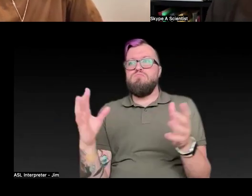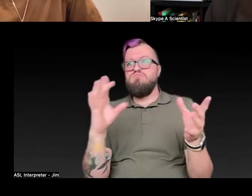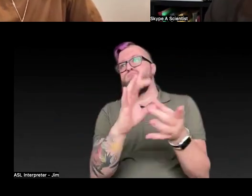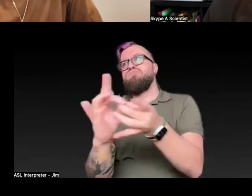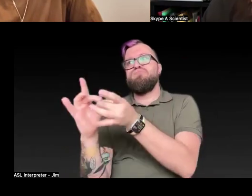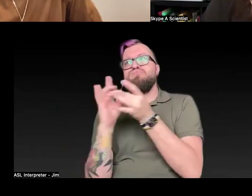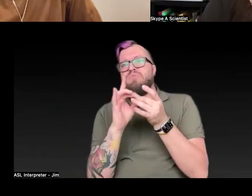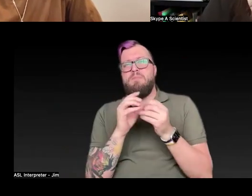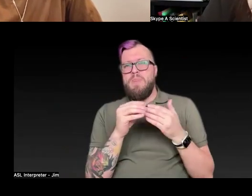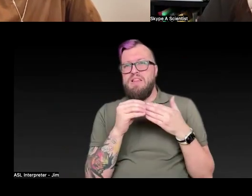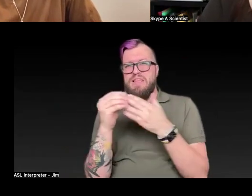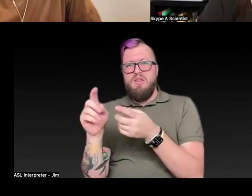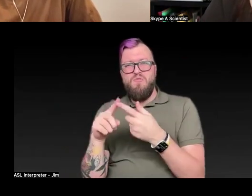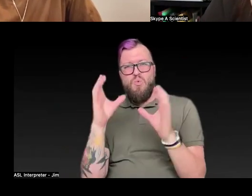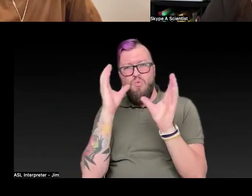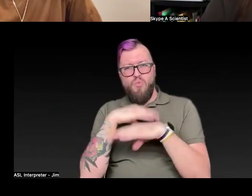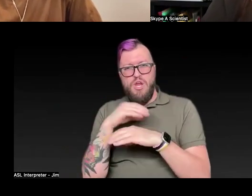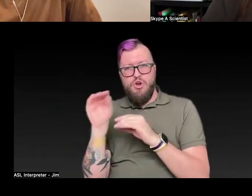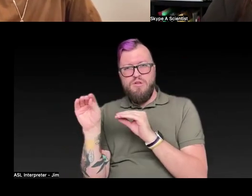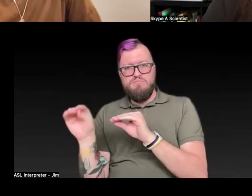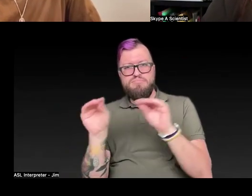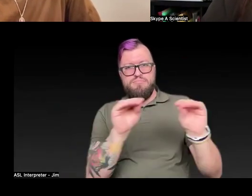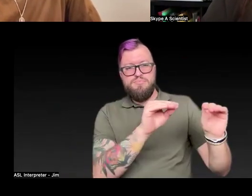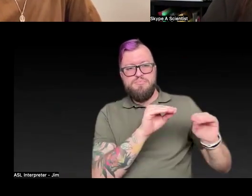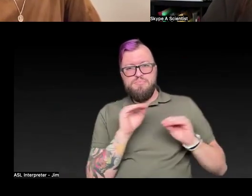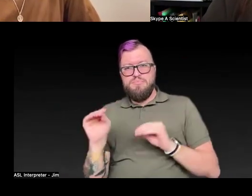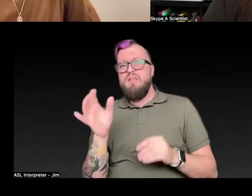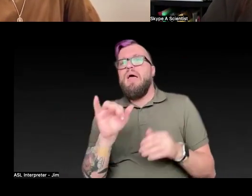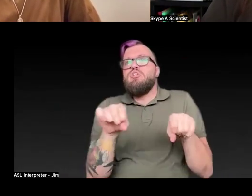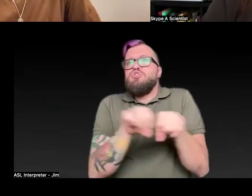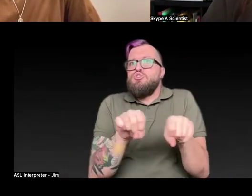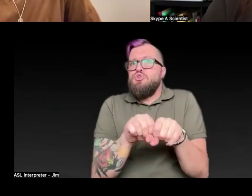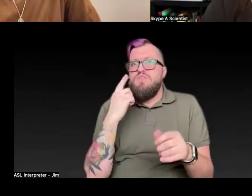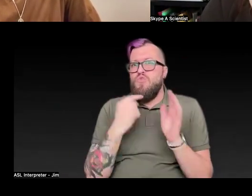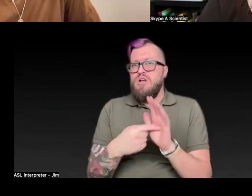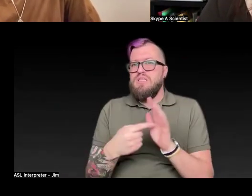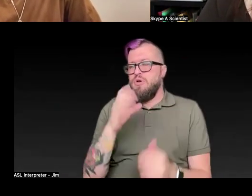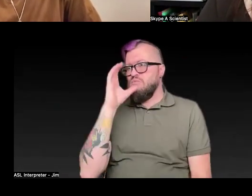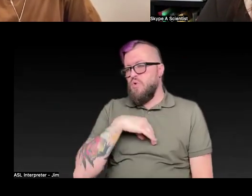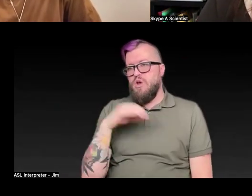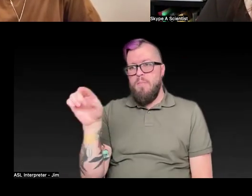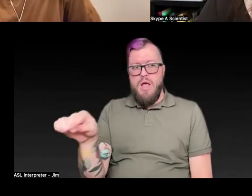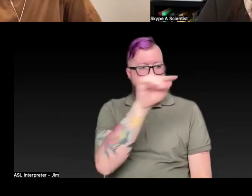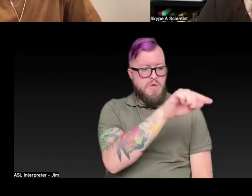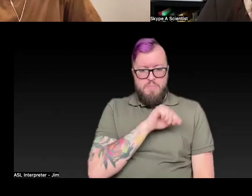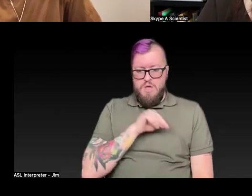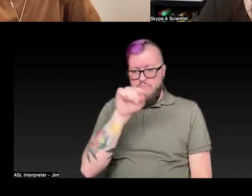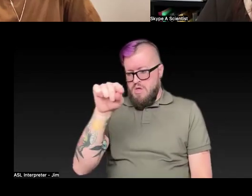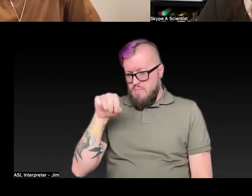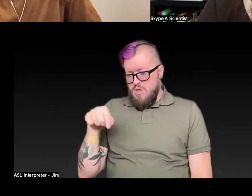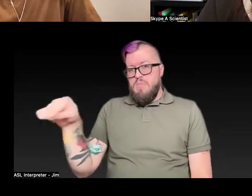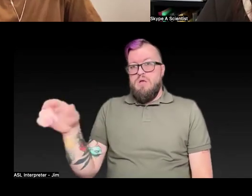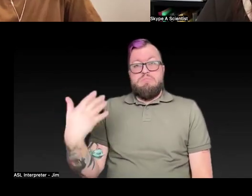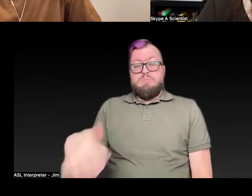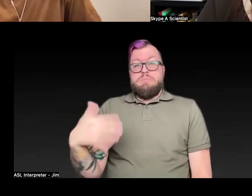weird travels for like any given pair of sneakers or whatever. It's like Yeah. pretty wild. Um, yeah. All